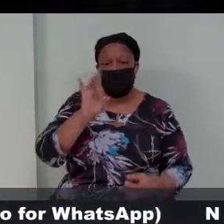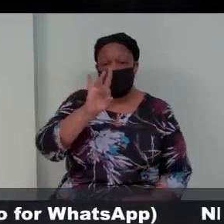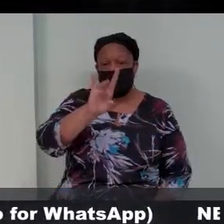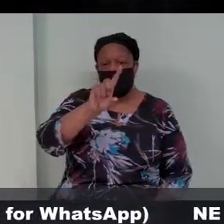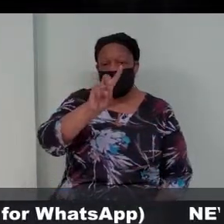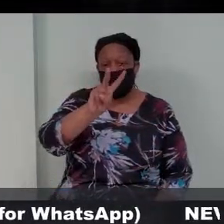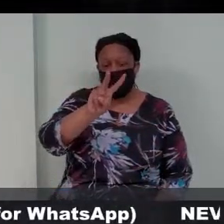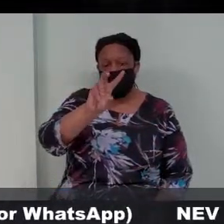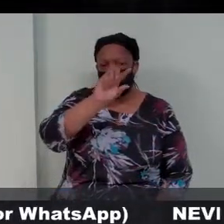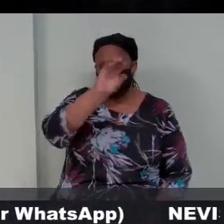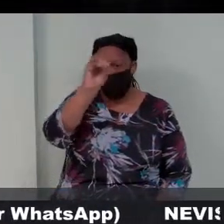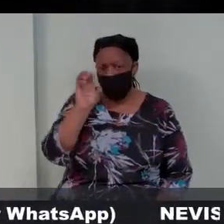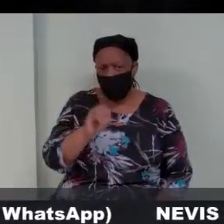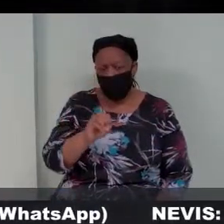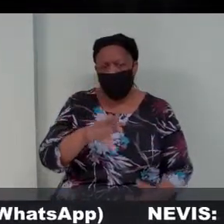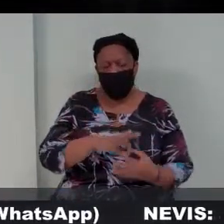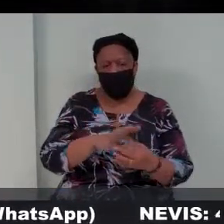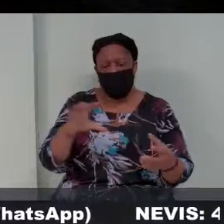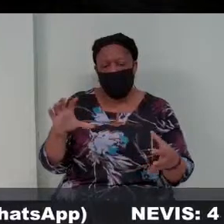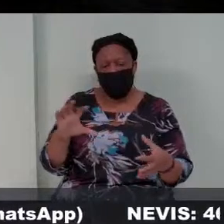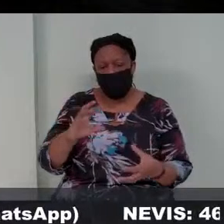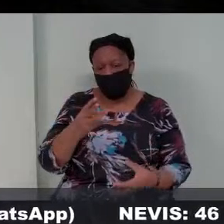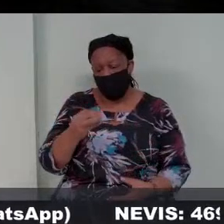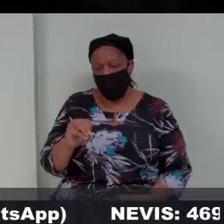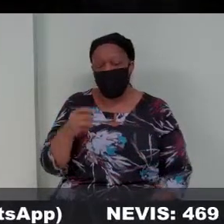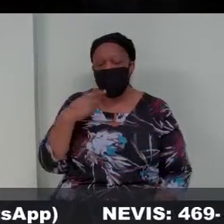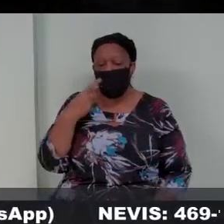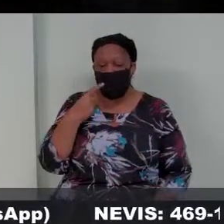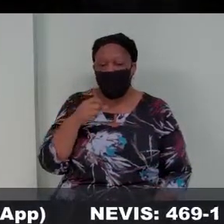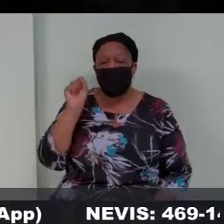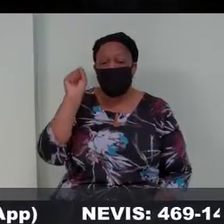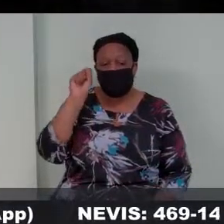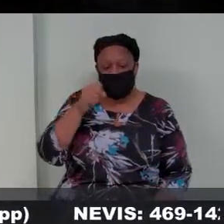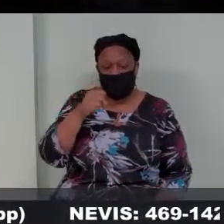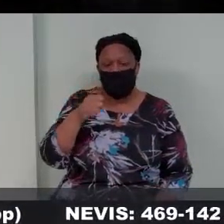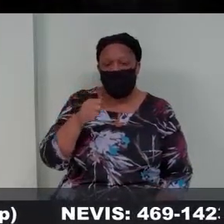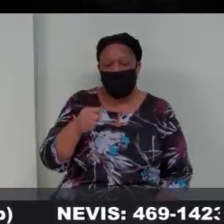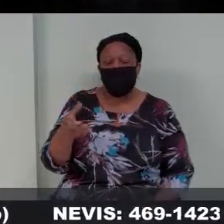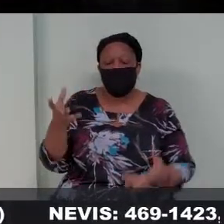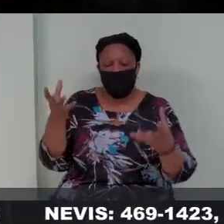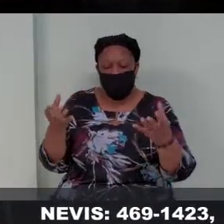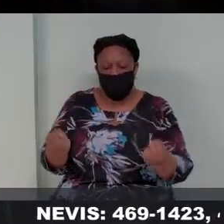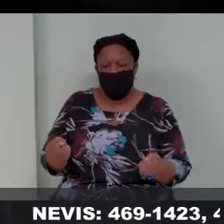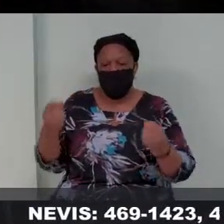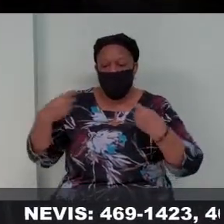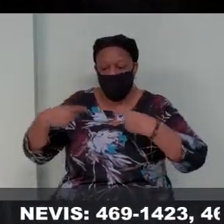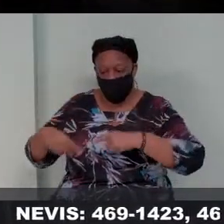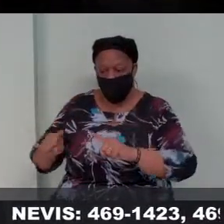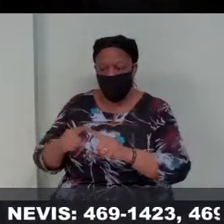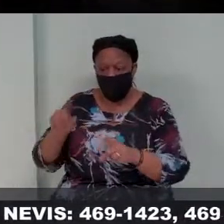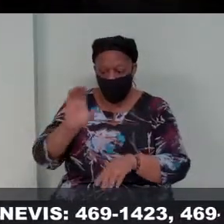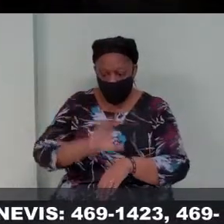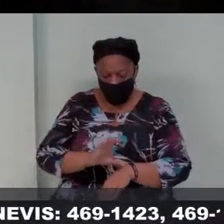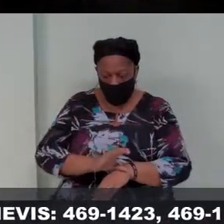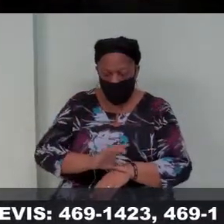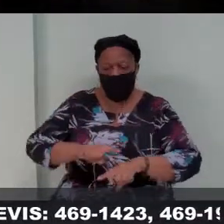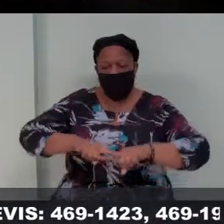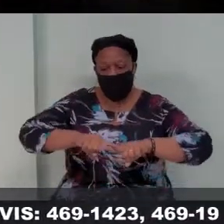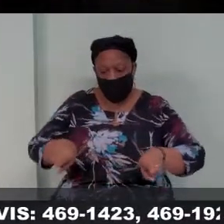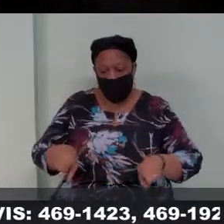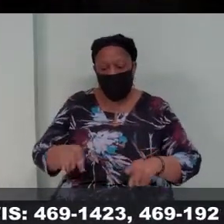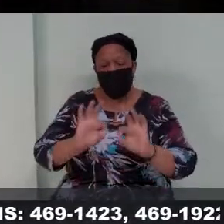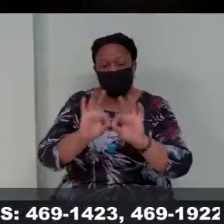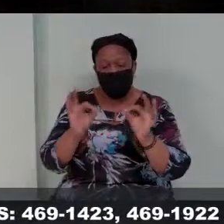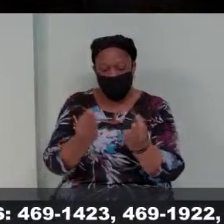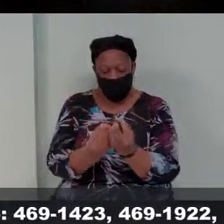82.7% of our graduates responded, agreeing to the modified format so that the